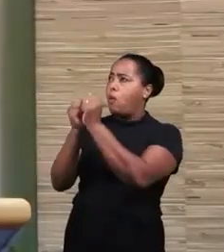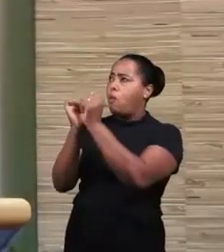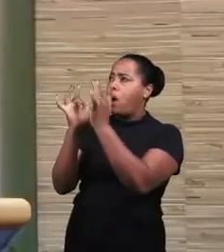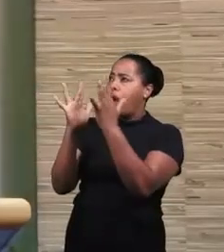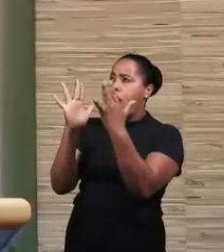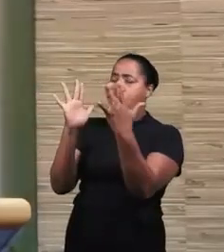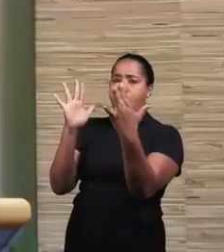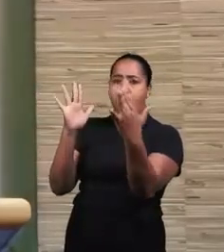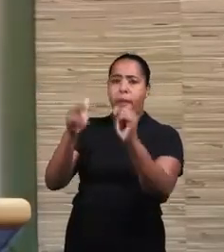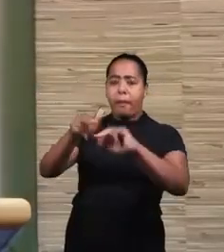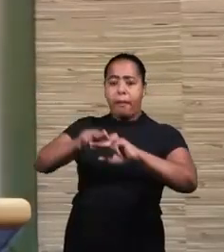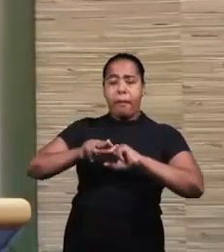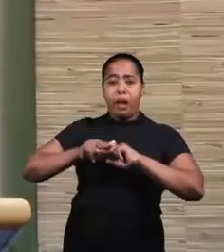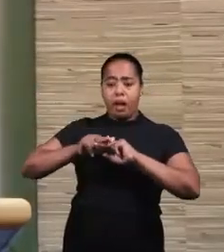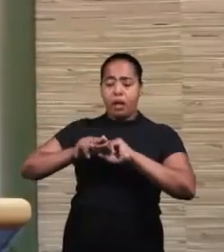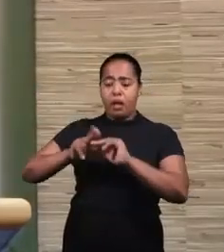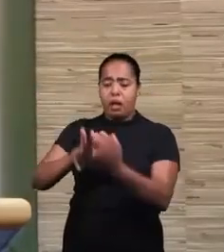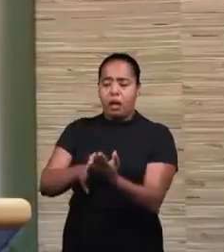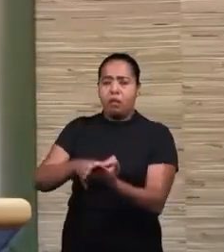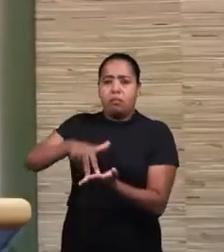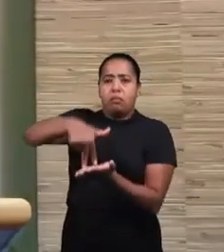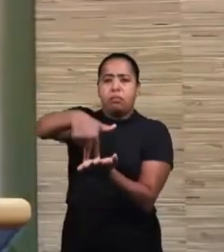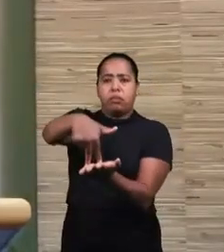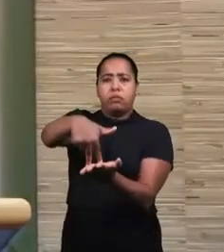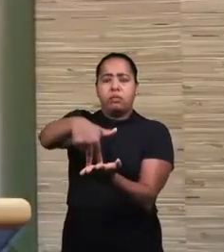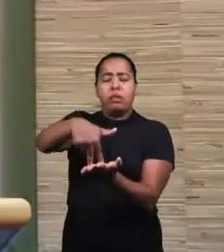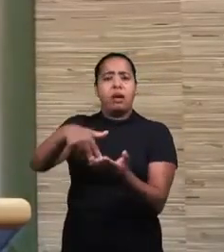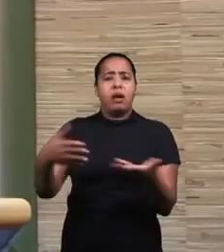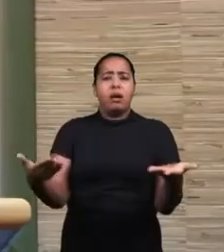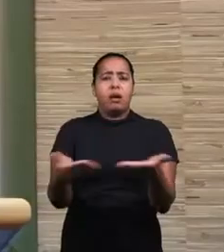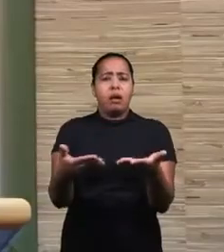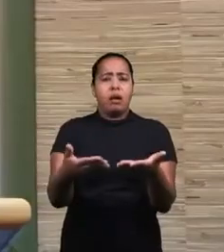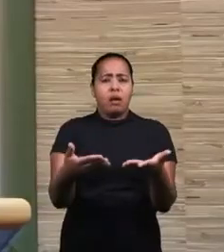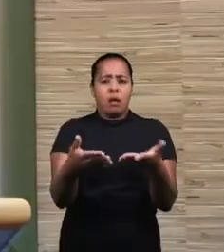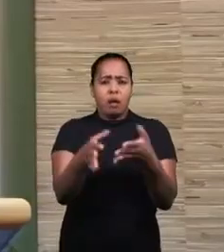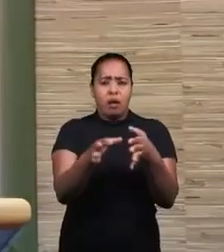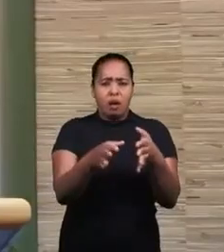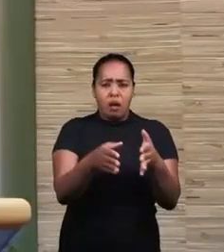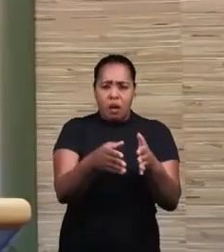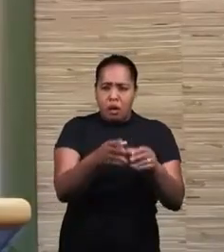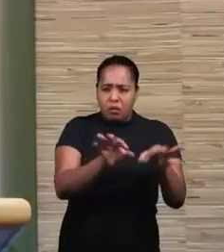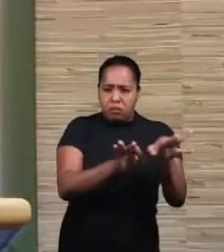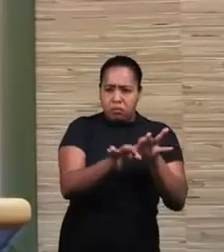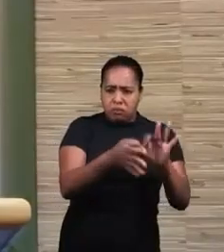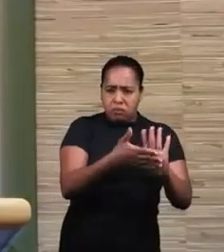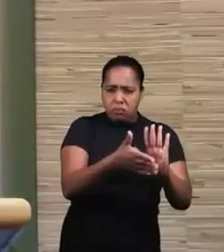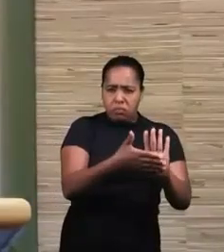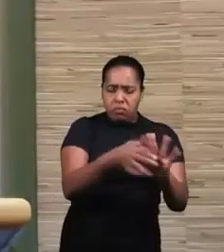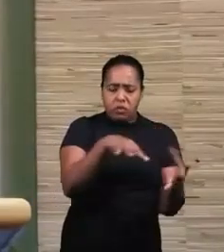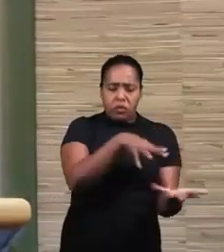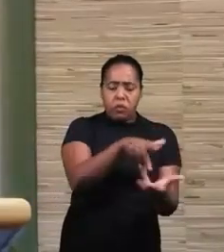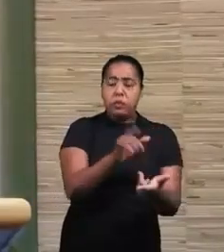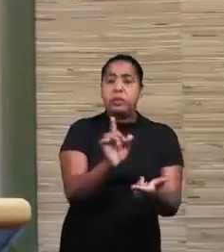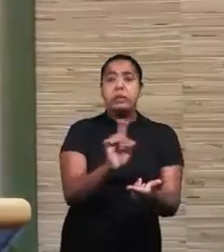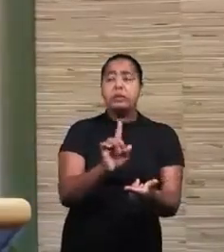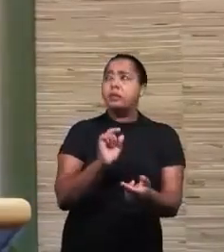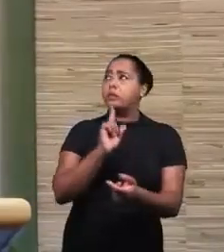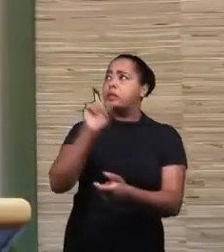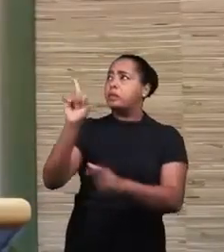resurrection. And now the project is no longer in the world here. It is in